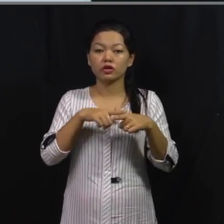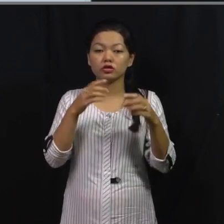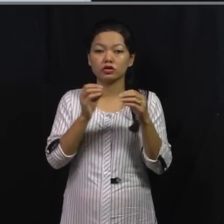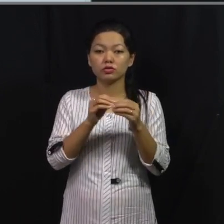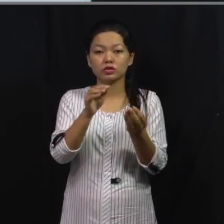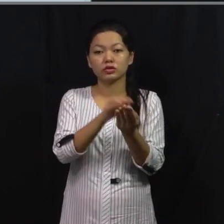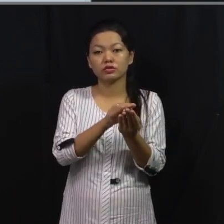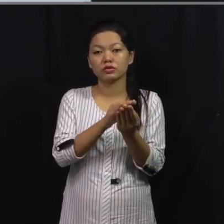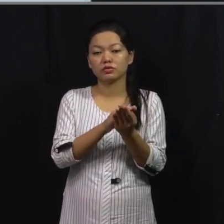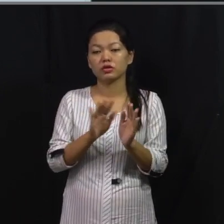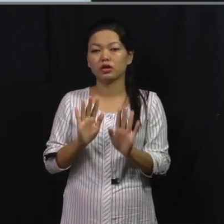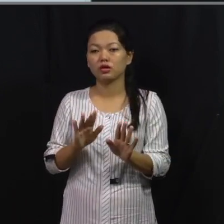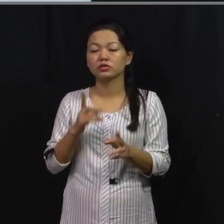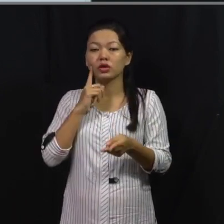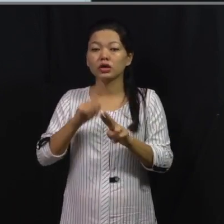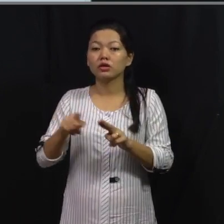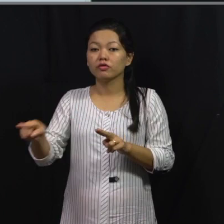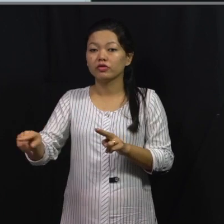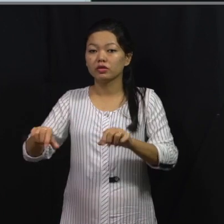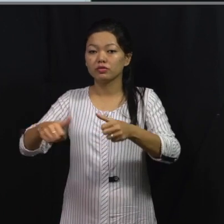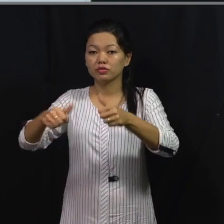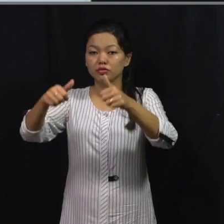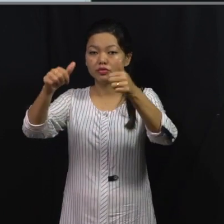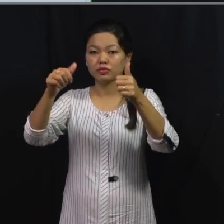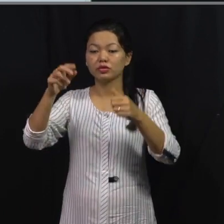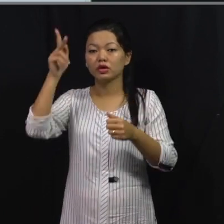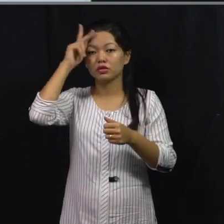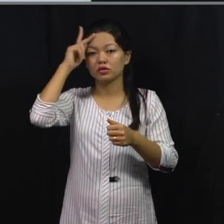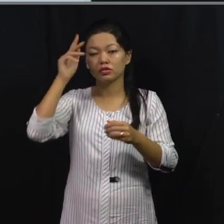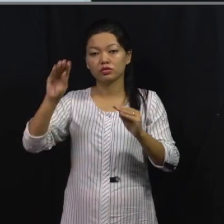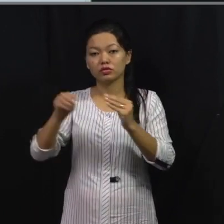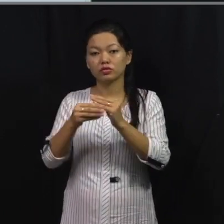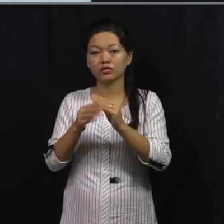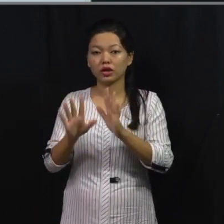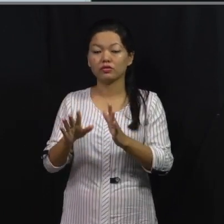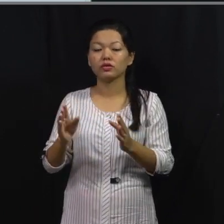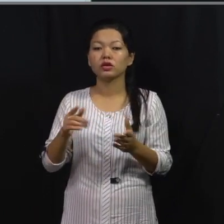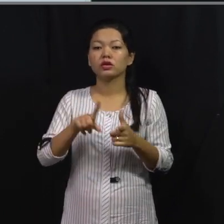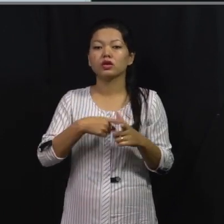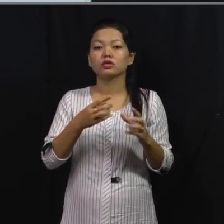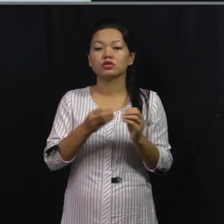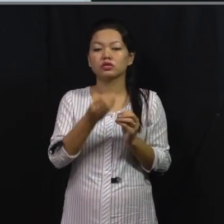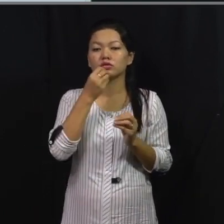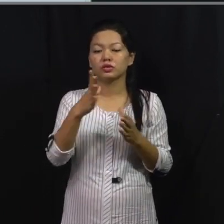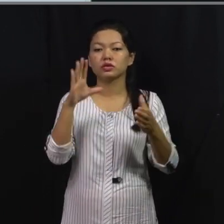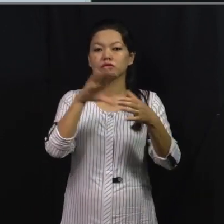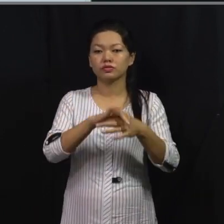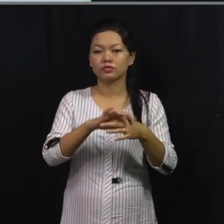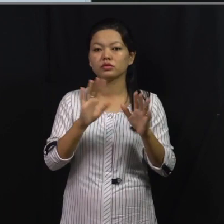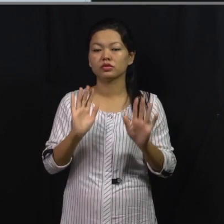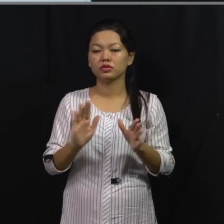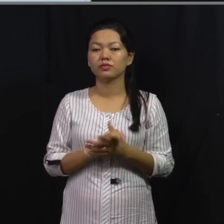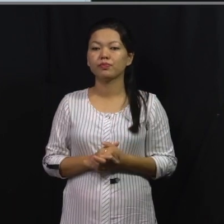okay. And also, in order to promote self-employment among the scheduled castes, National Scheduled Caste Finance